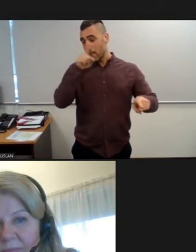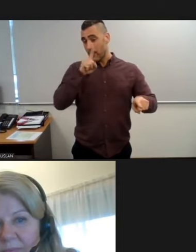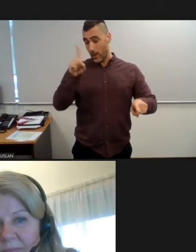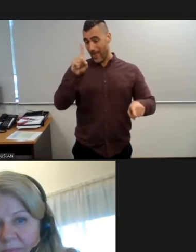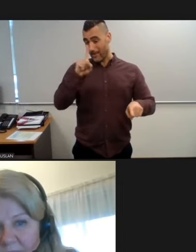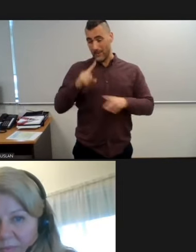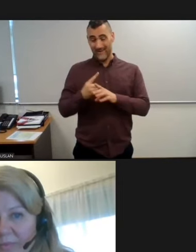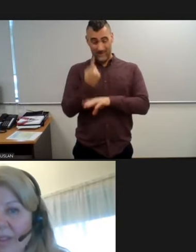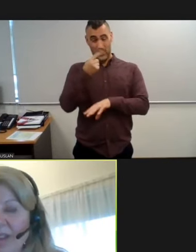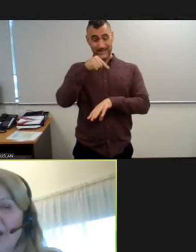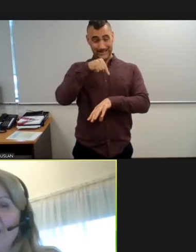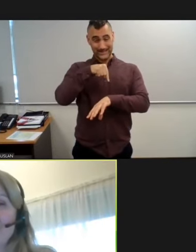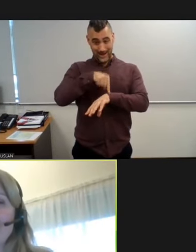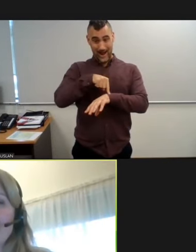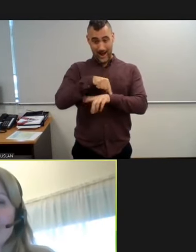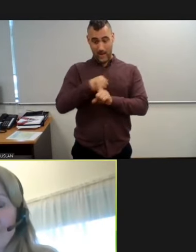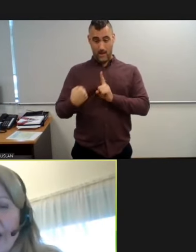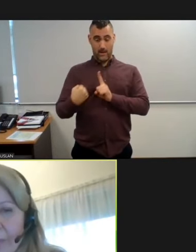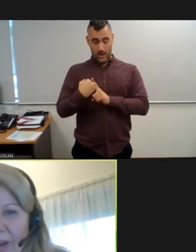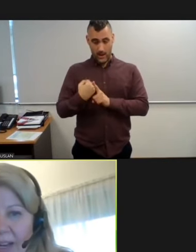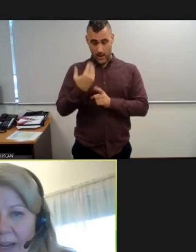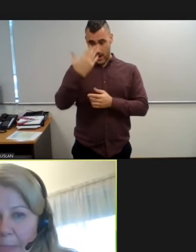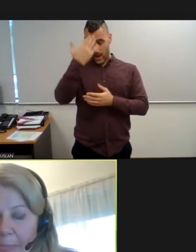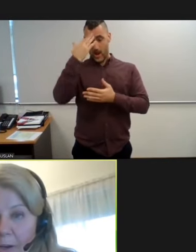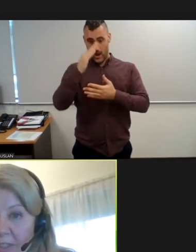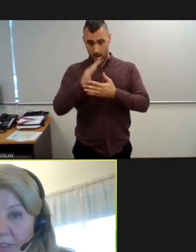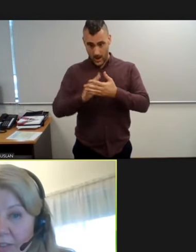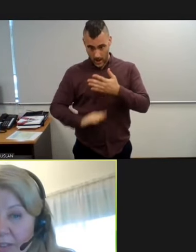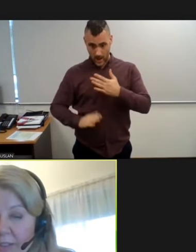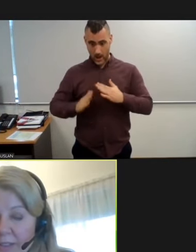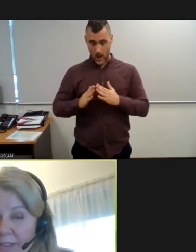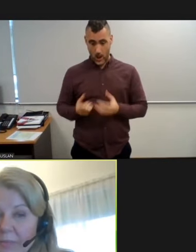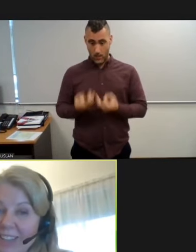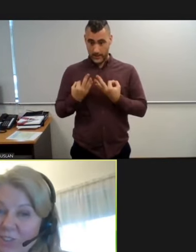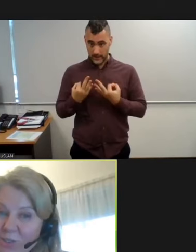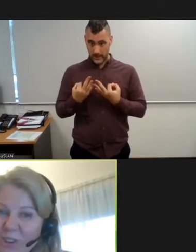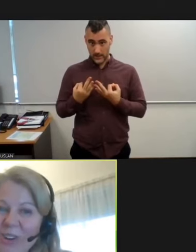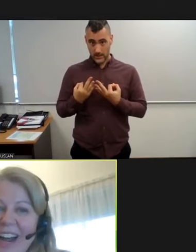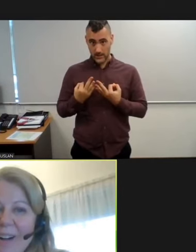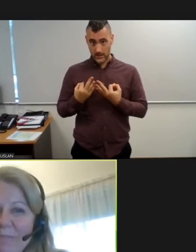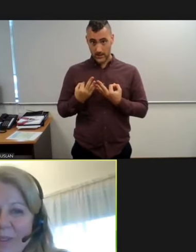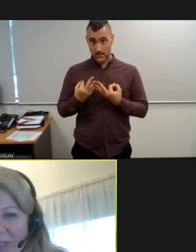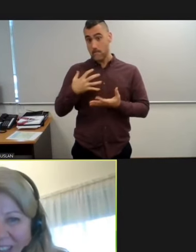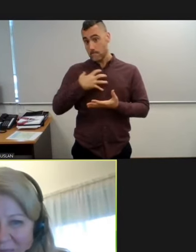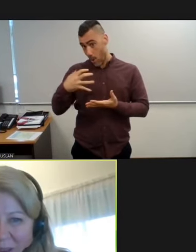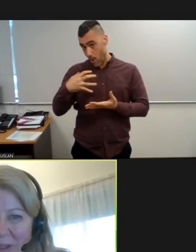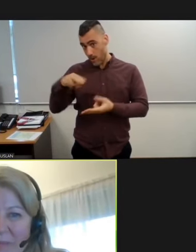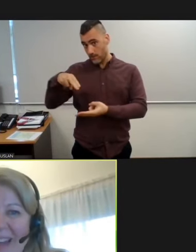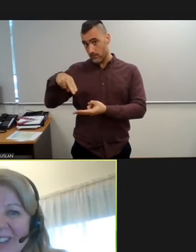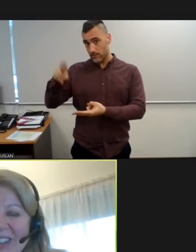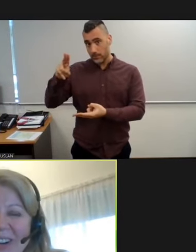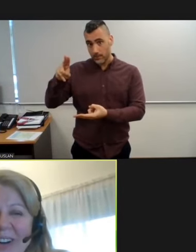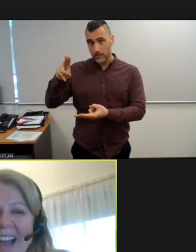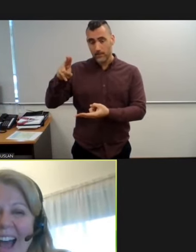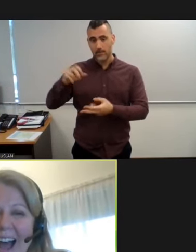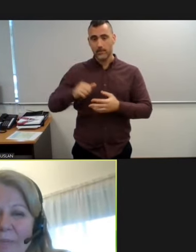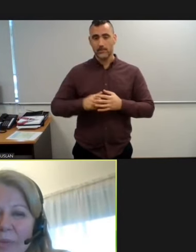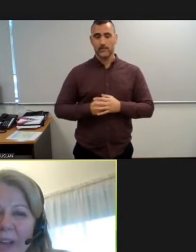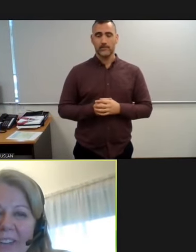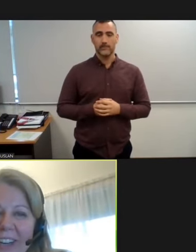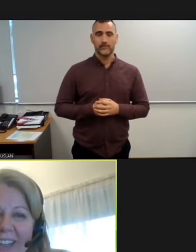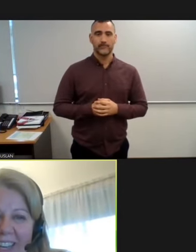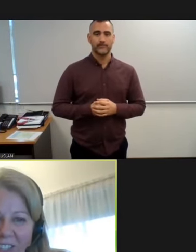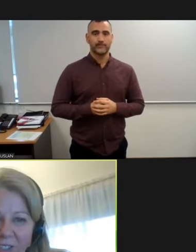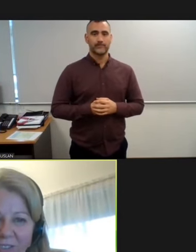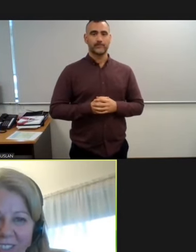first time? Yeah, so Emma, homelessness service system, as you know, but for other people who may not know,